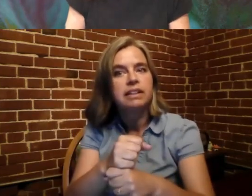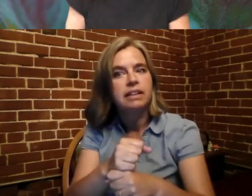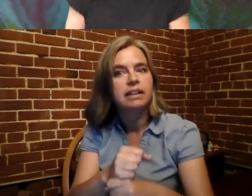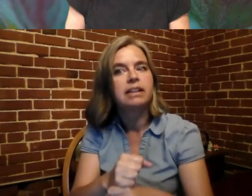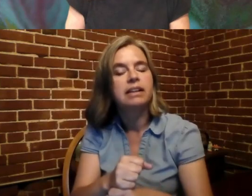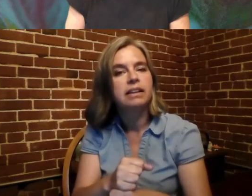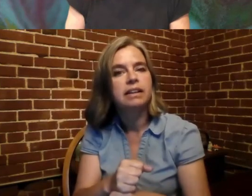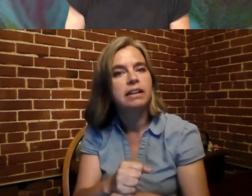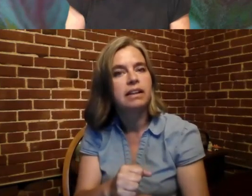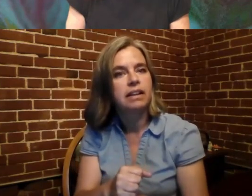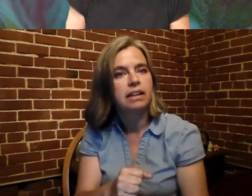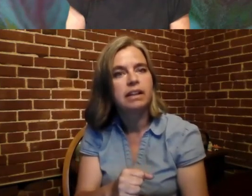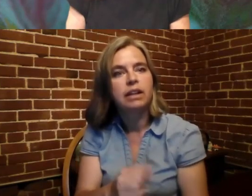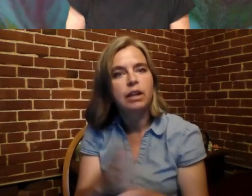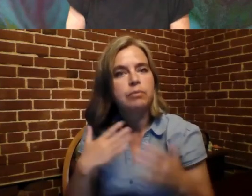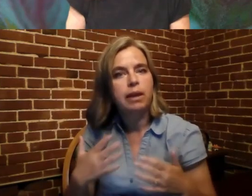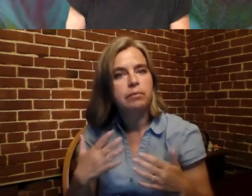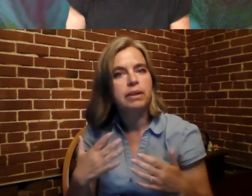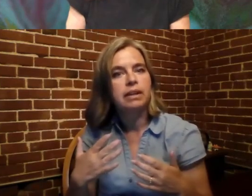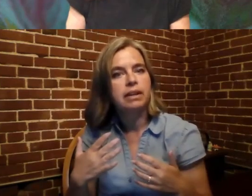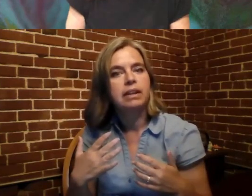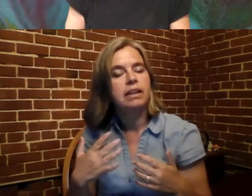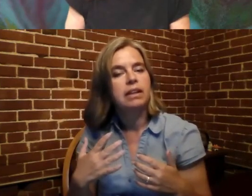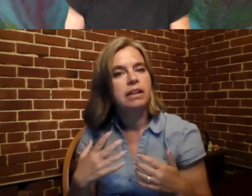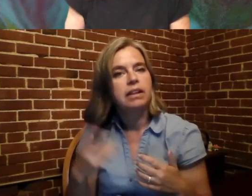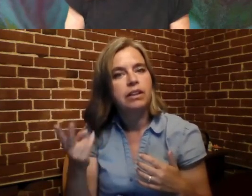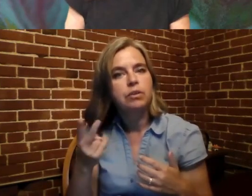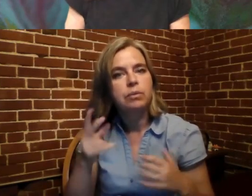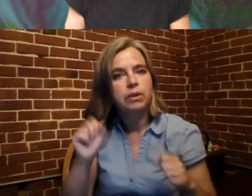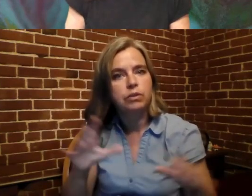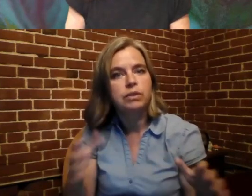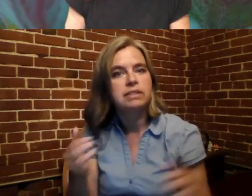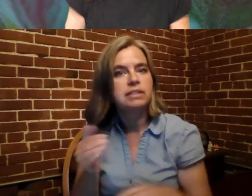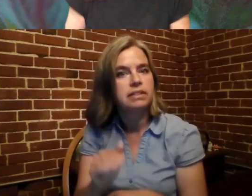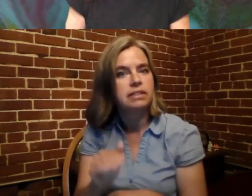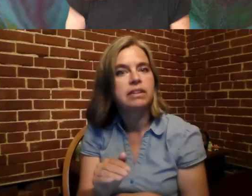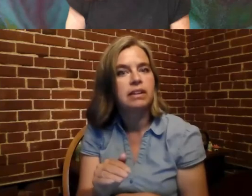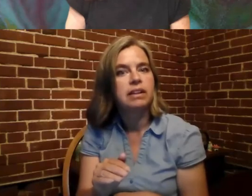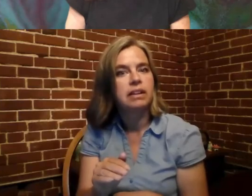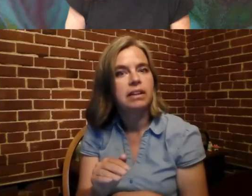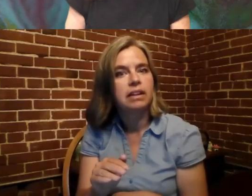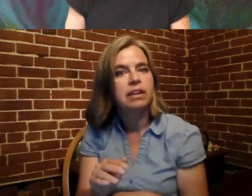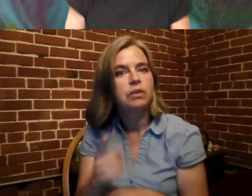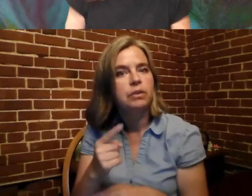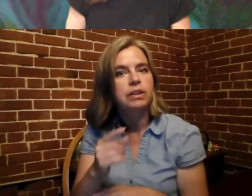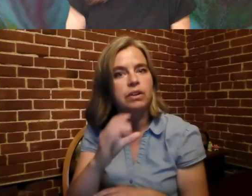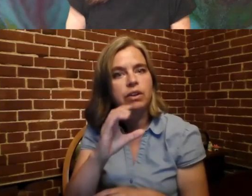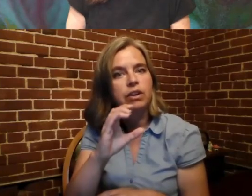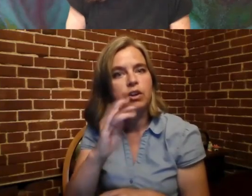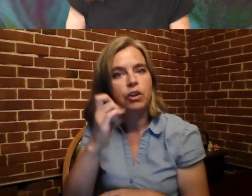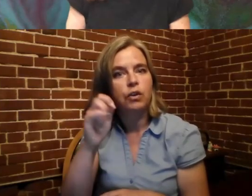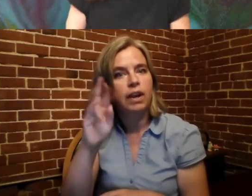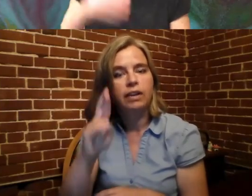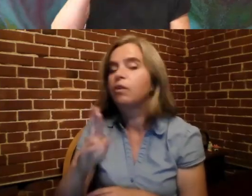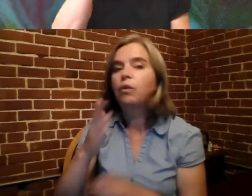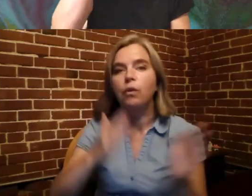pleased that we were able to get you this evening to do this because, it's really a charmed life when you're the curator organizing these things because I